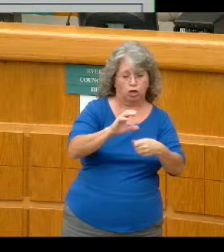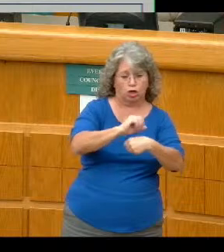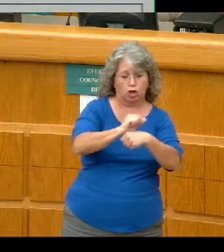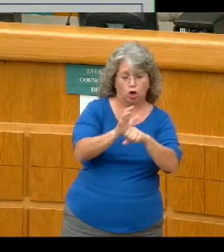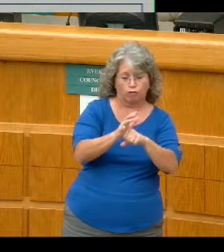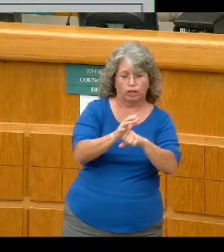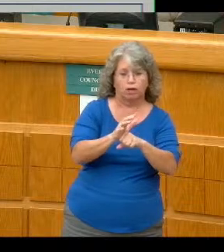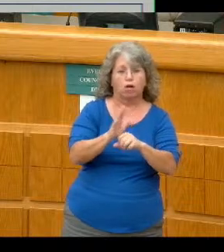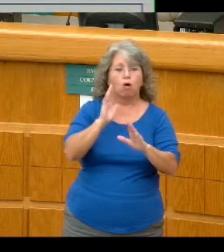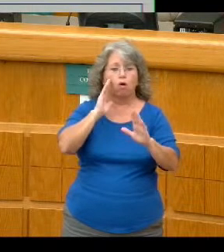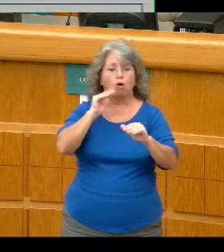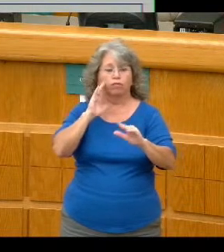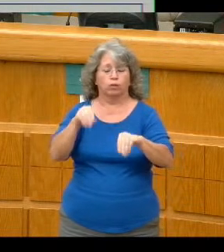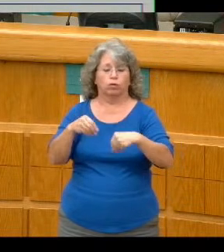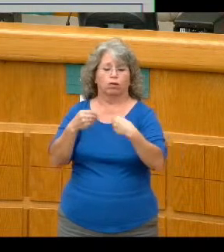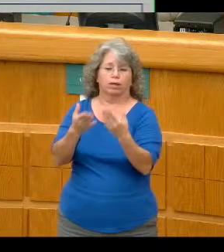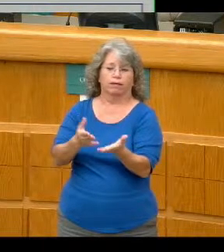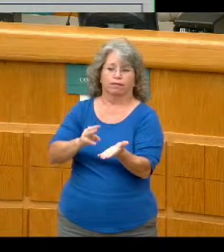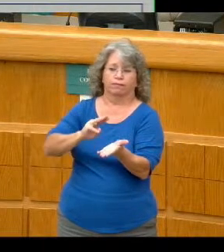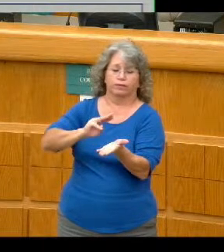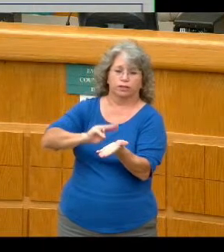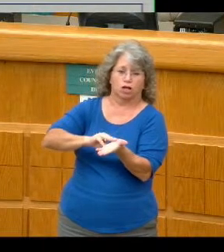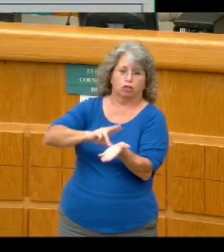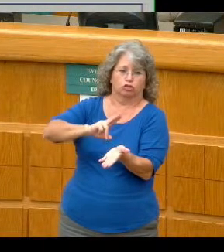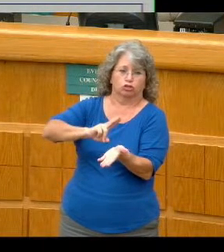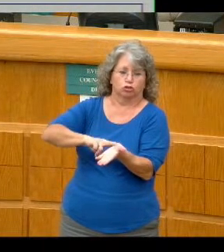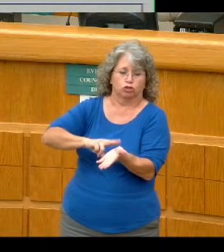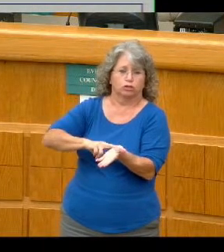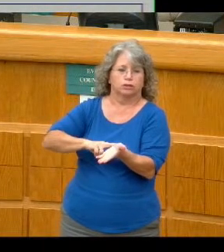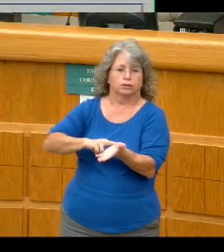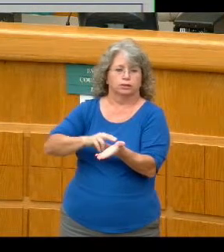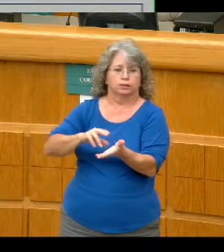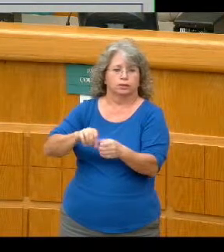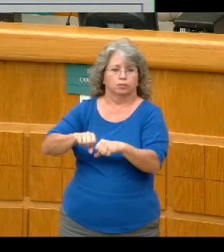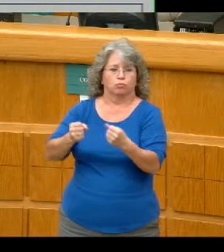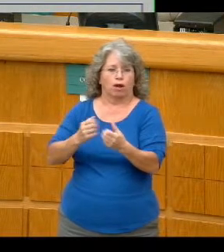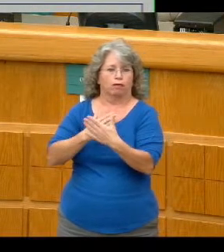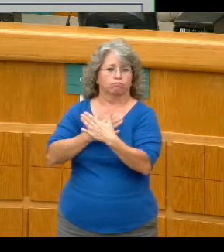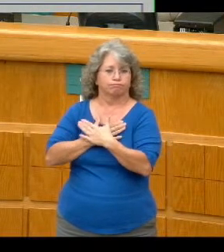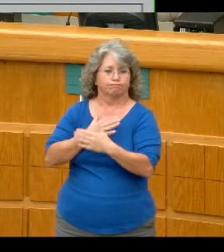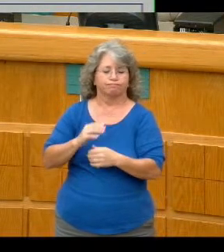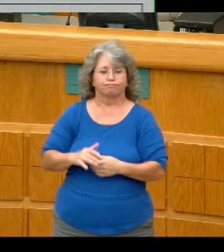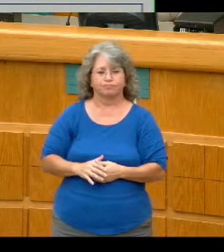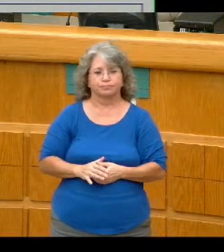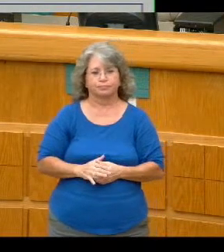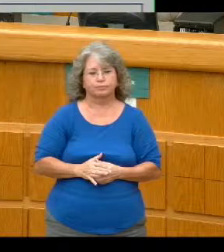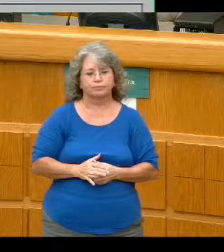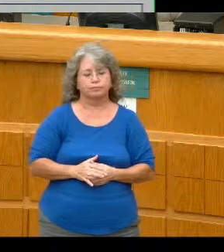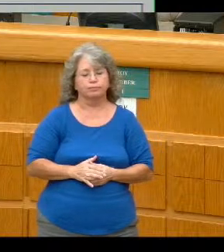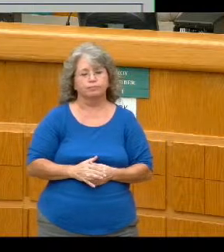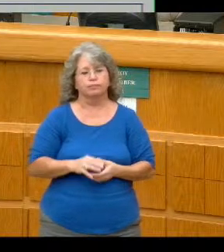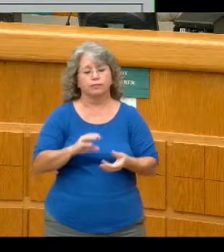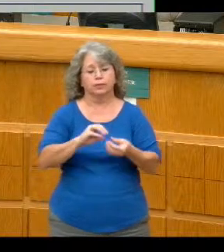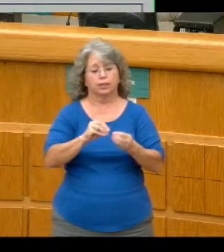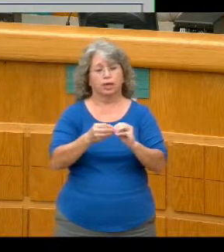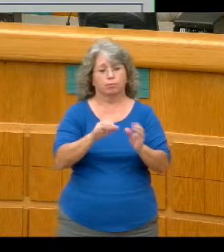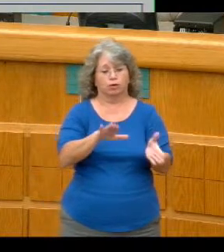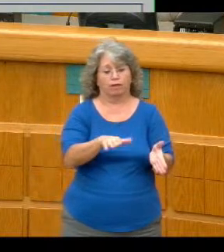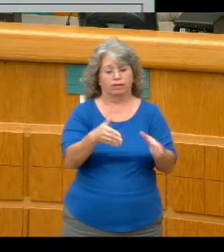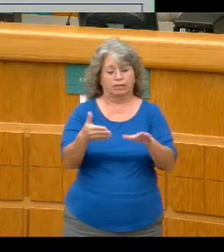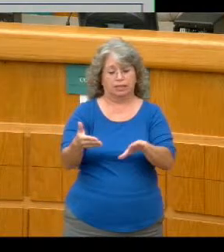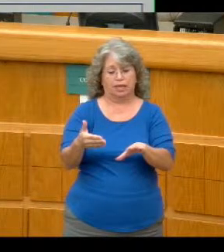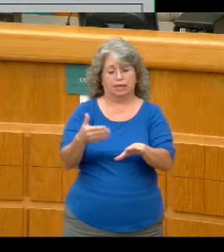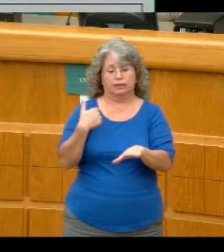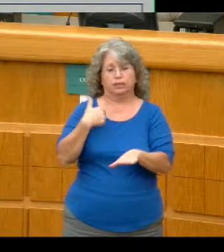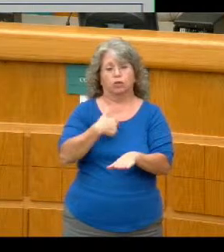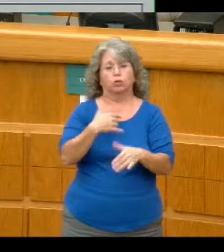hopefully be able to give them a break sometime in the not too distant future. Okay, in terms of fatalities, we're still ranking fairly high, even